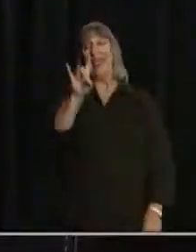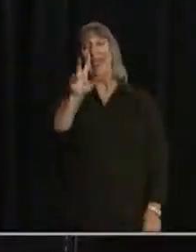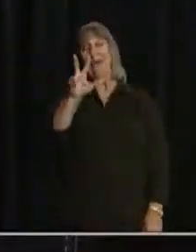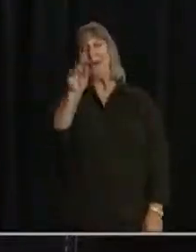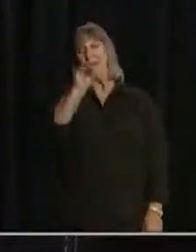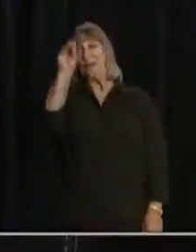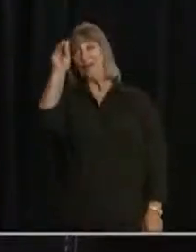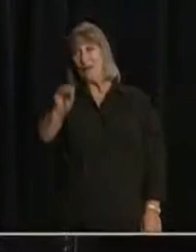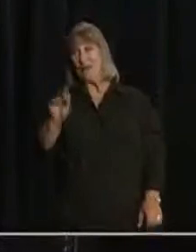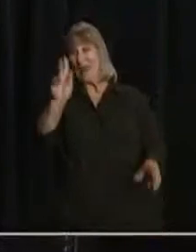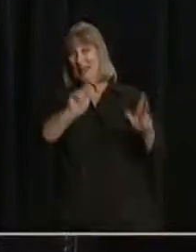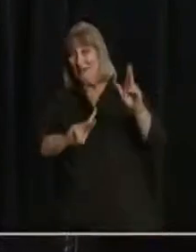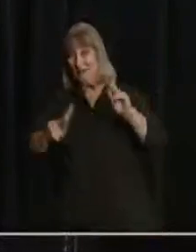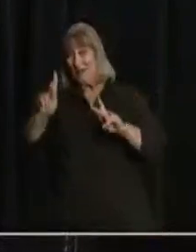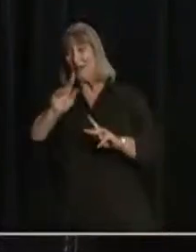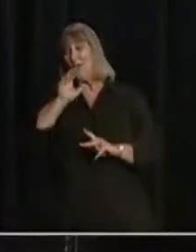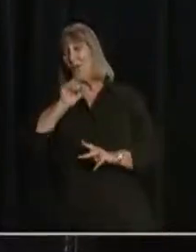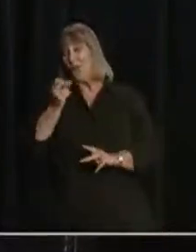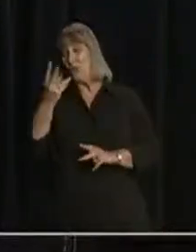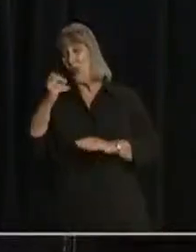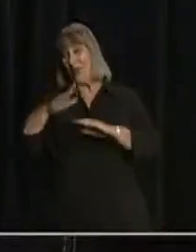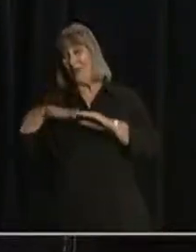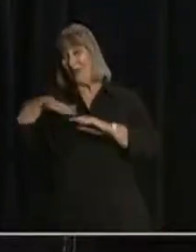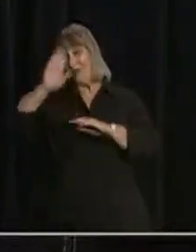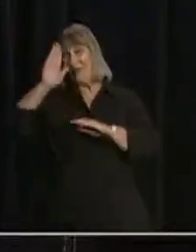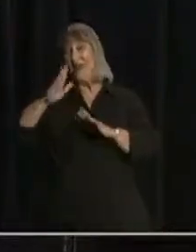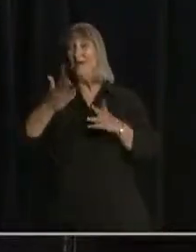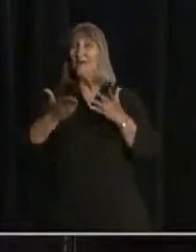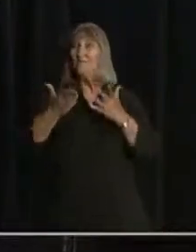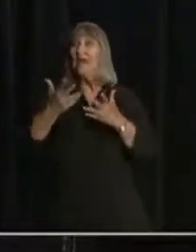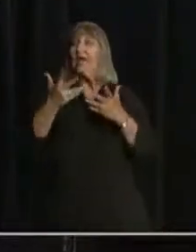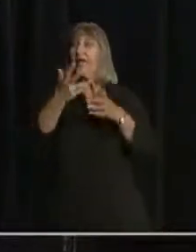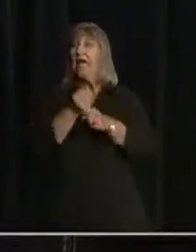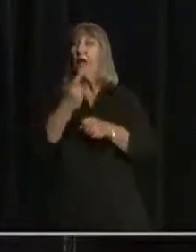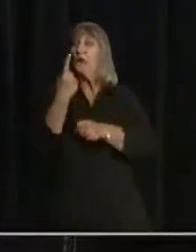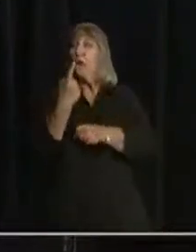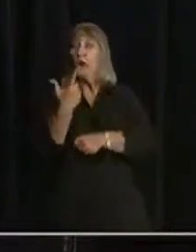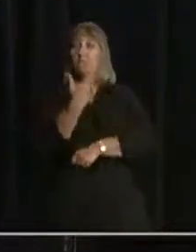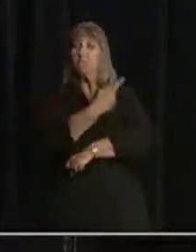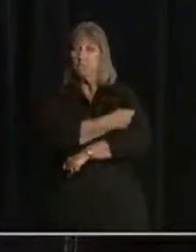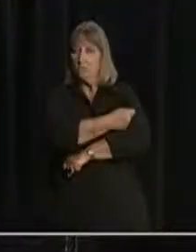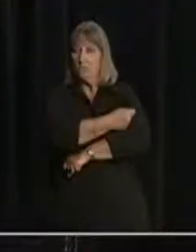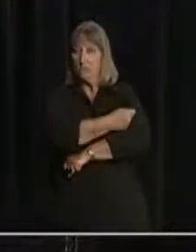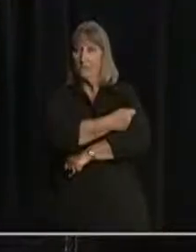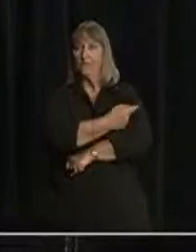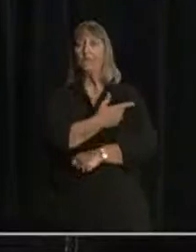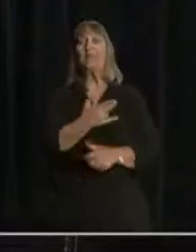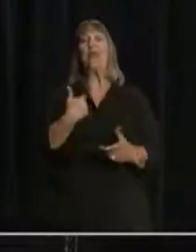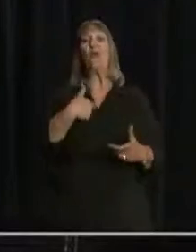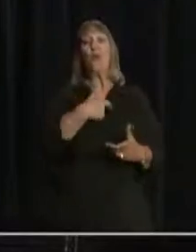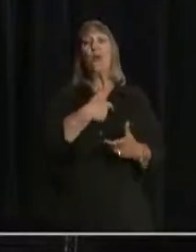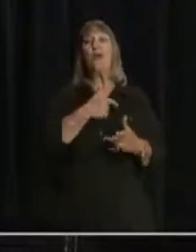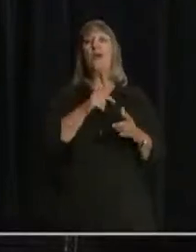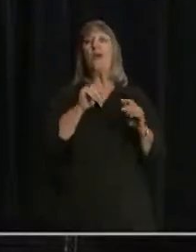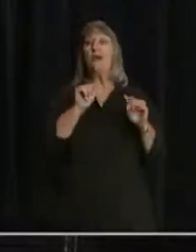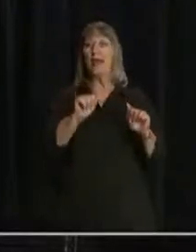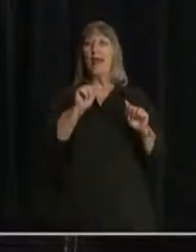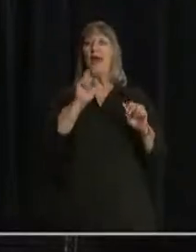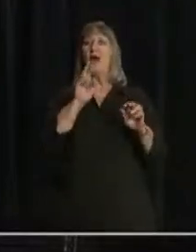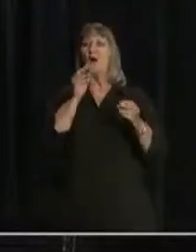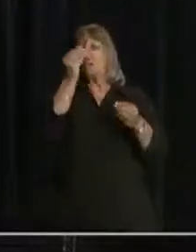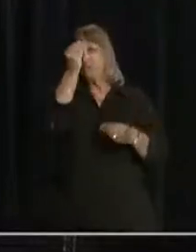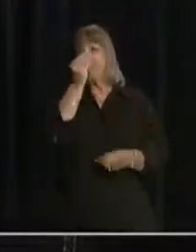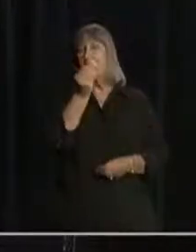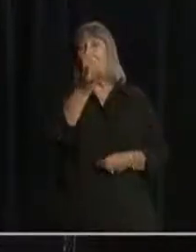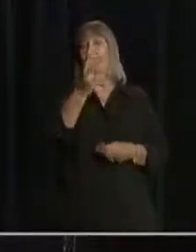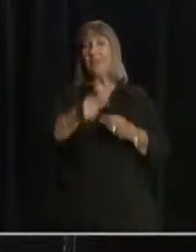of folks who are eligible over the age of 12 to at least receive one dose. We are also reporting out systematically about the percentage of the